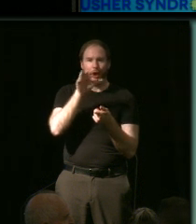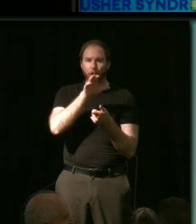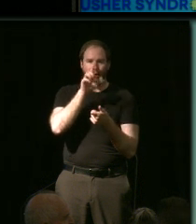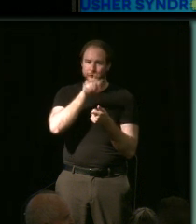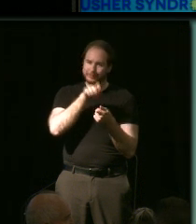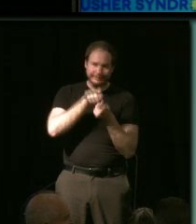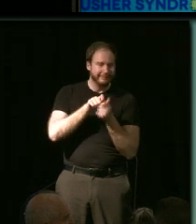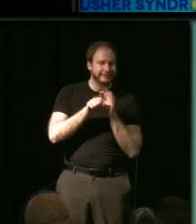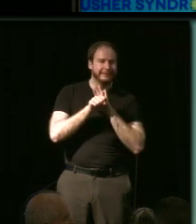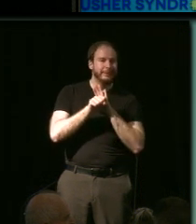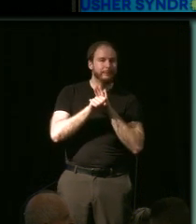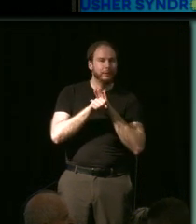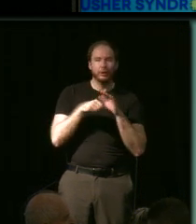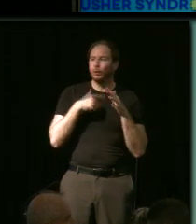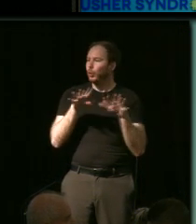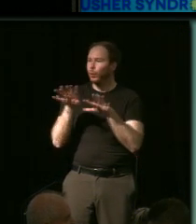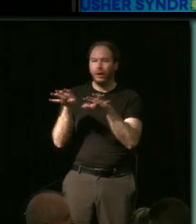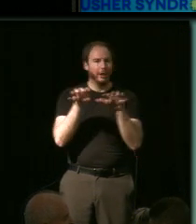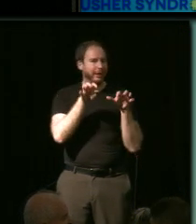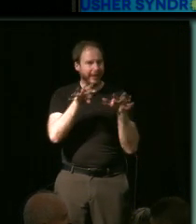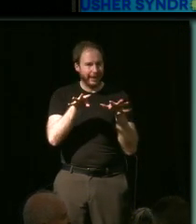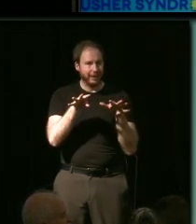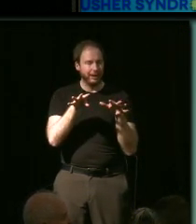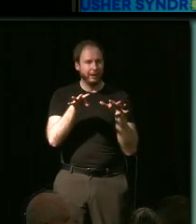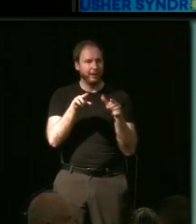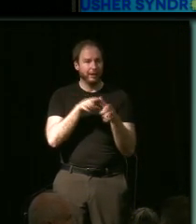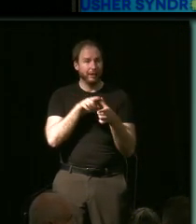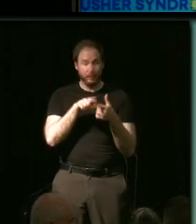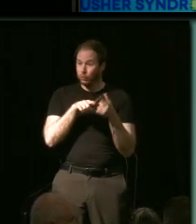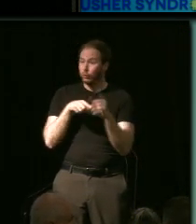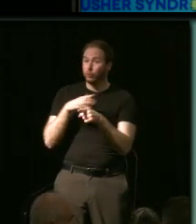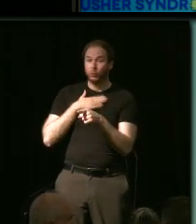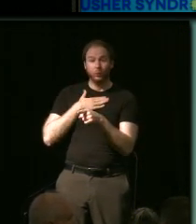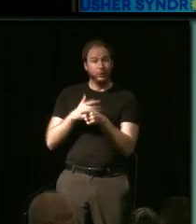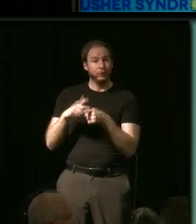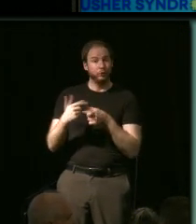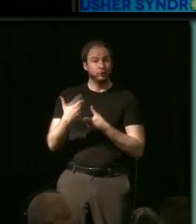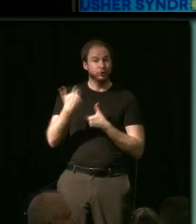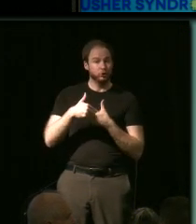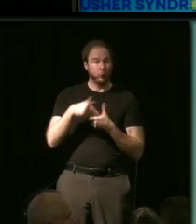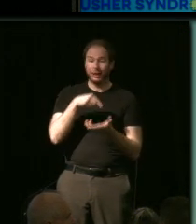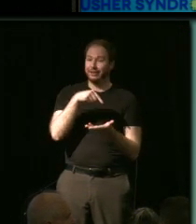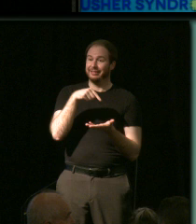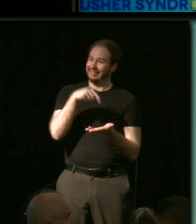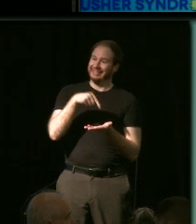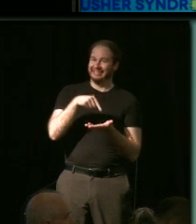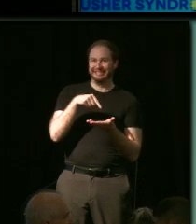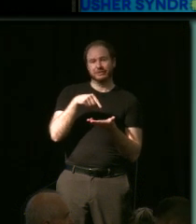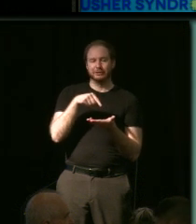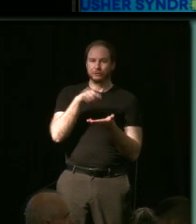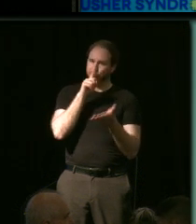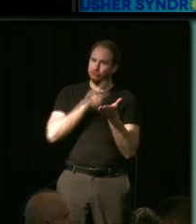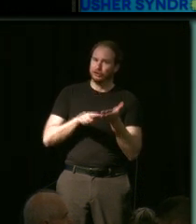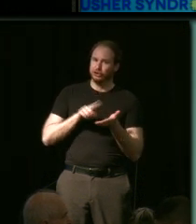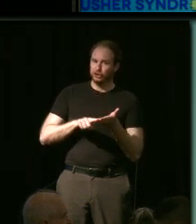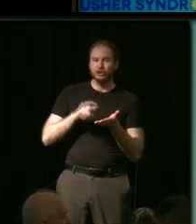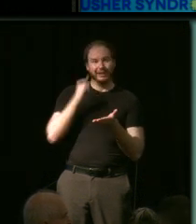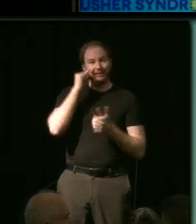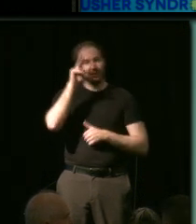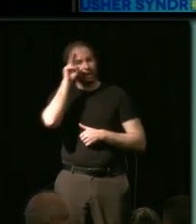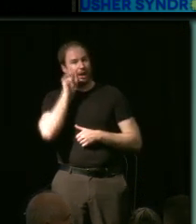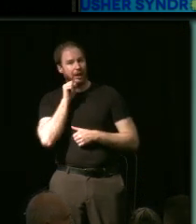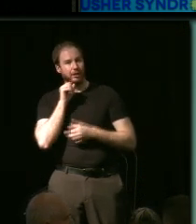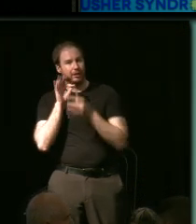symptom, and then you go out and you ask people, would you like to participate in this study to determine whether or not individuals with Usher